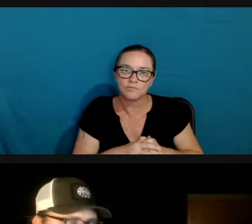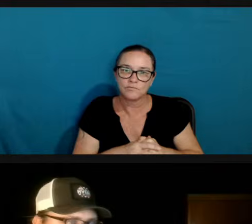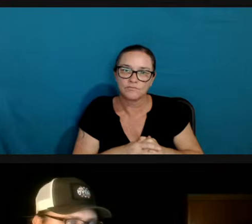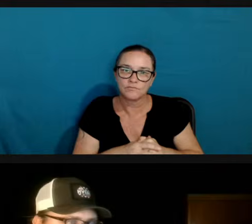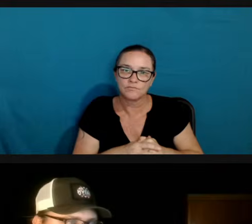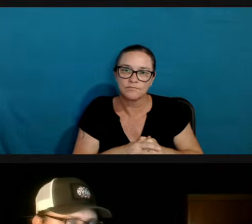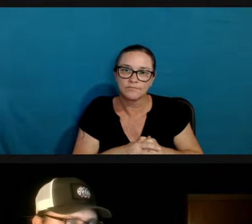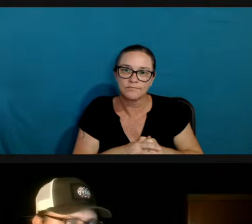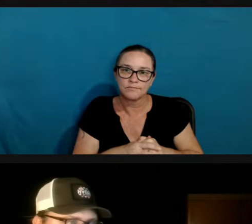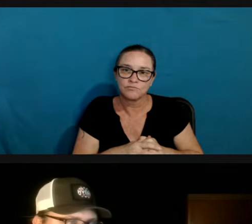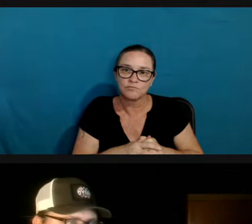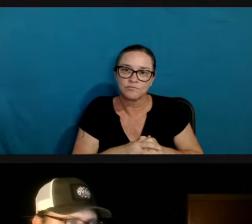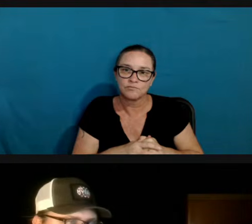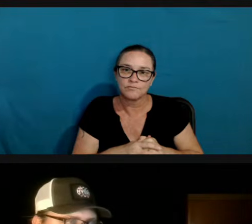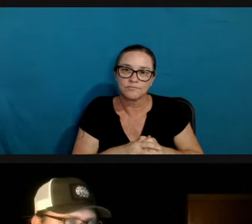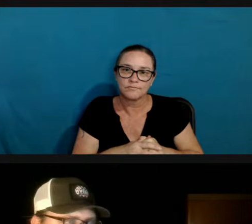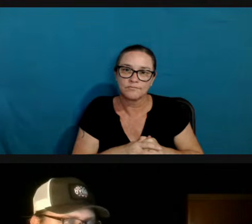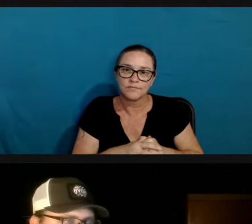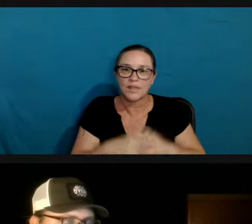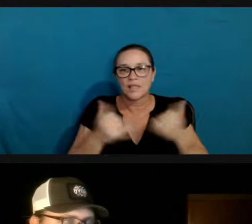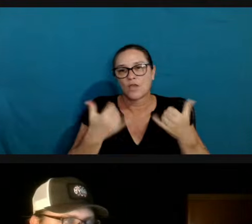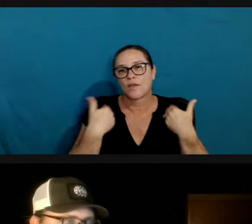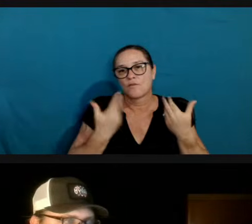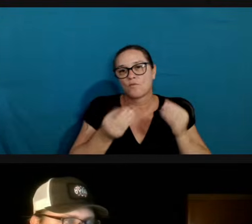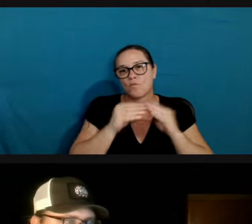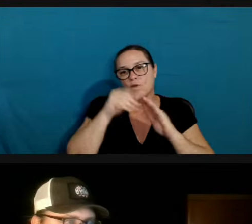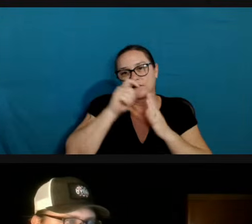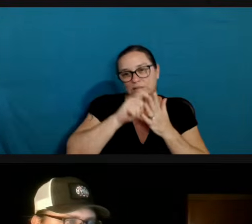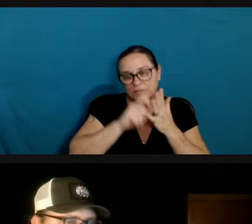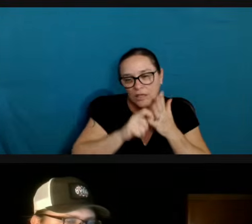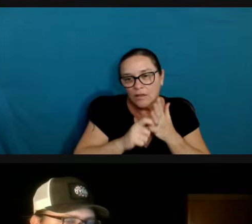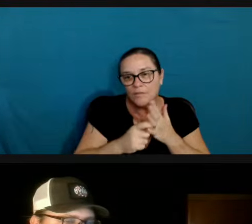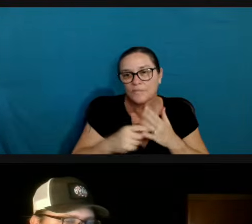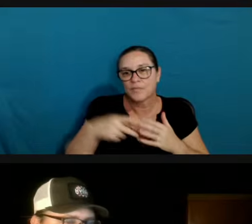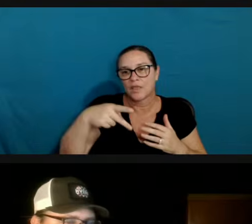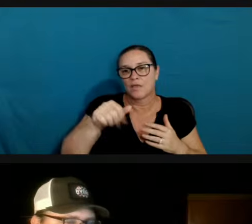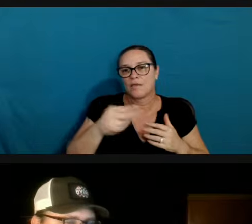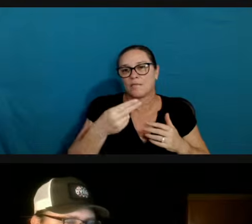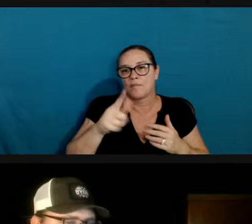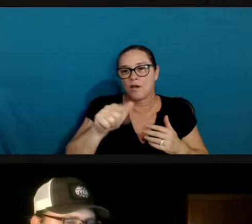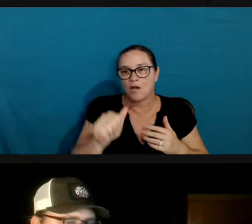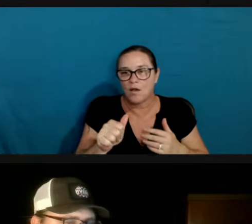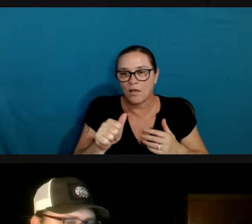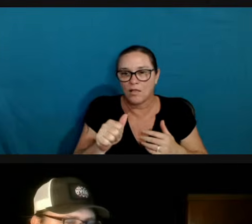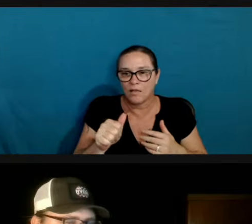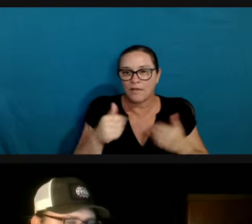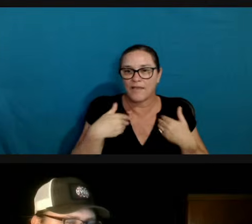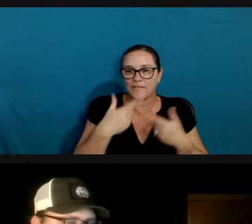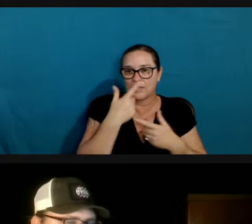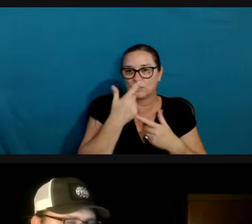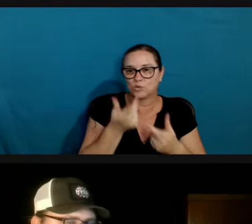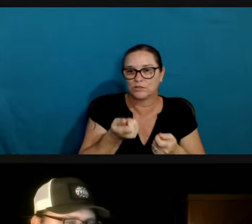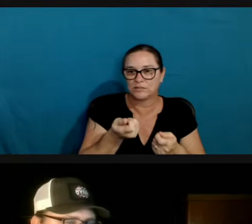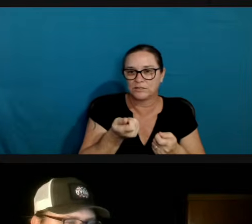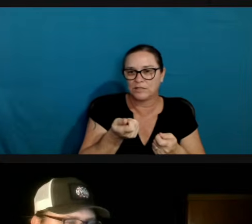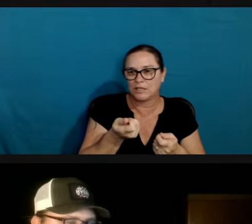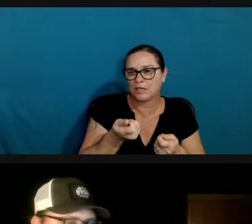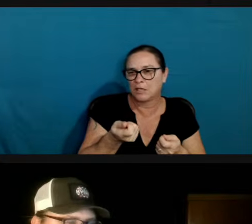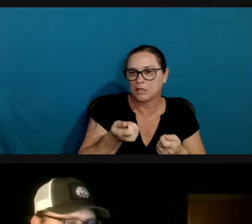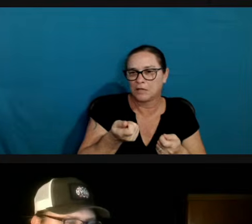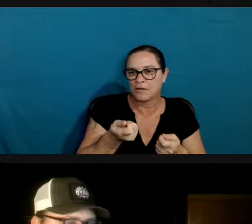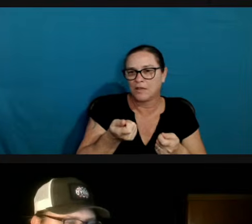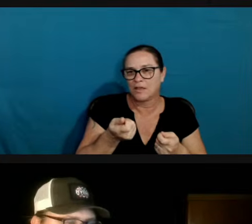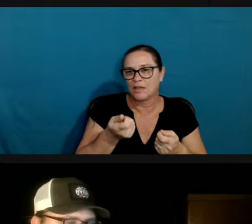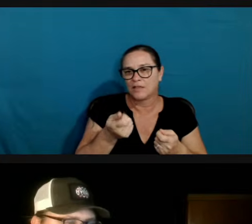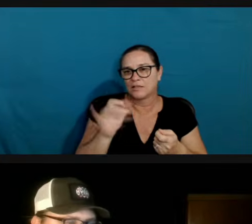All right, so a little bit more detail there. This pahala cluster has got some interesting extensions. It seems like almost like you